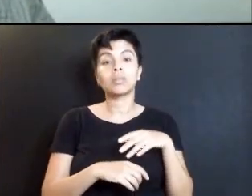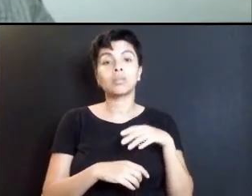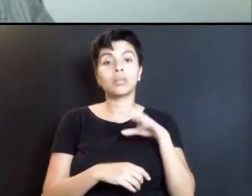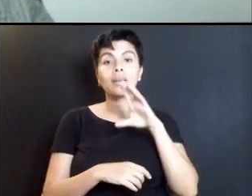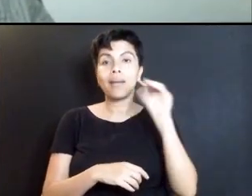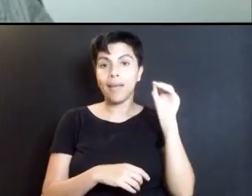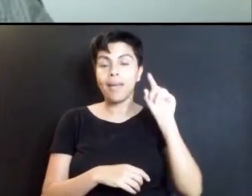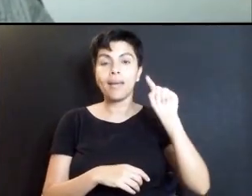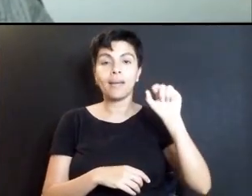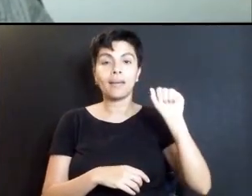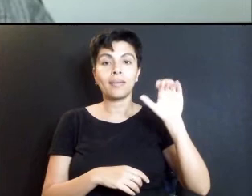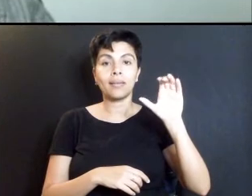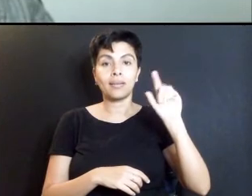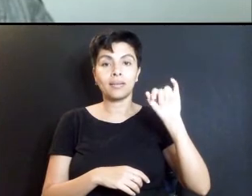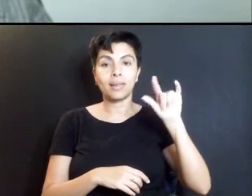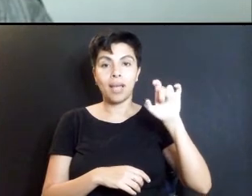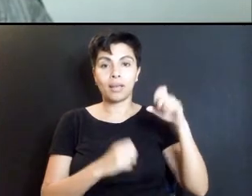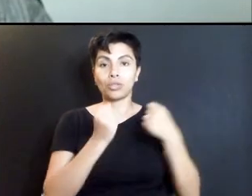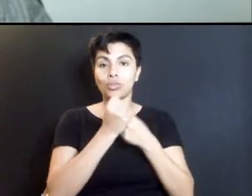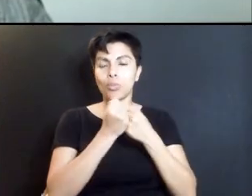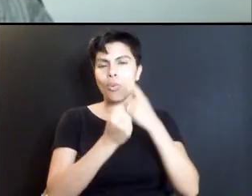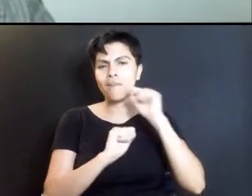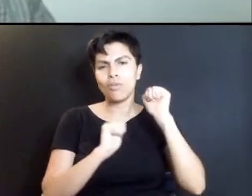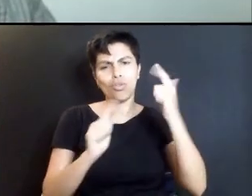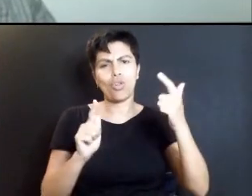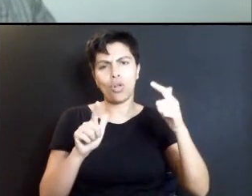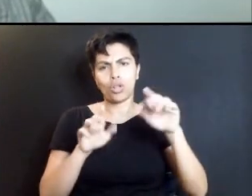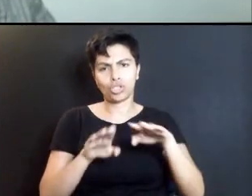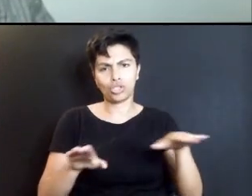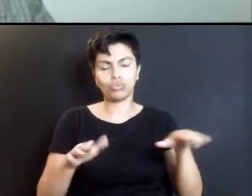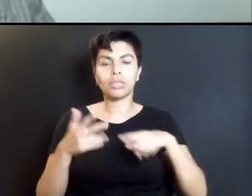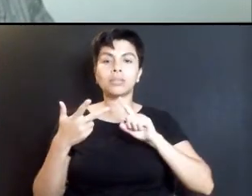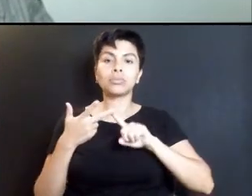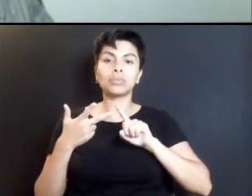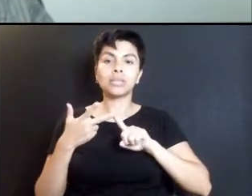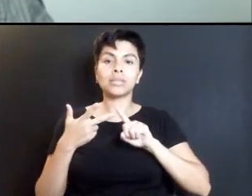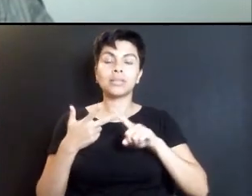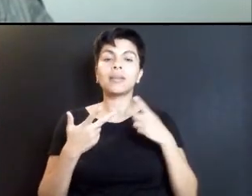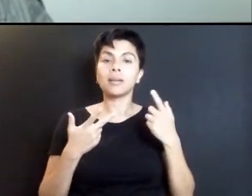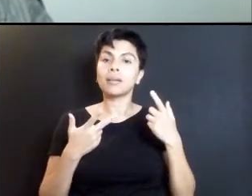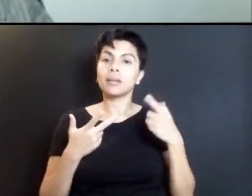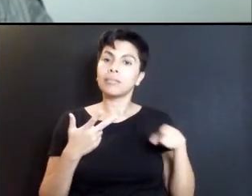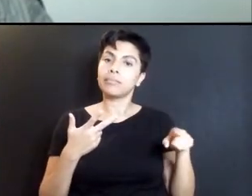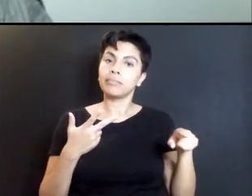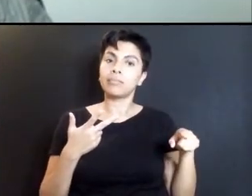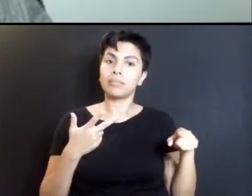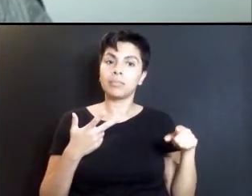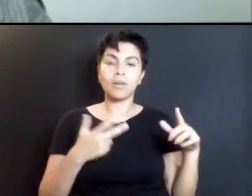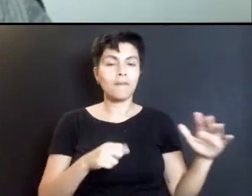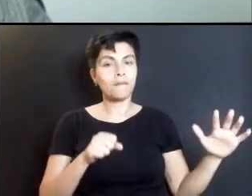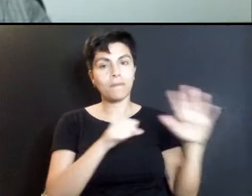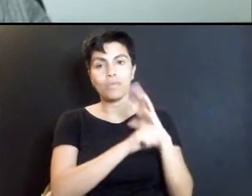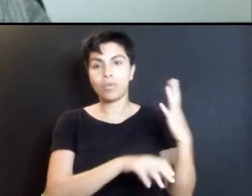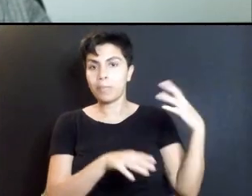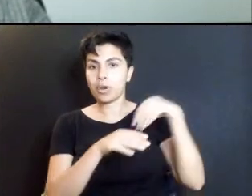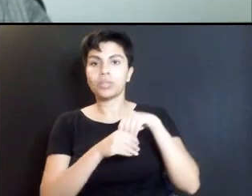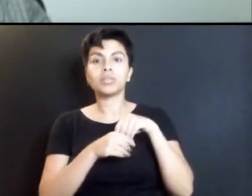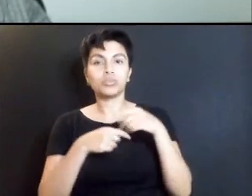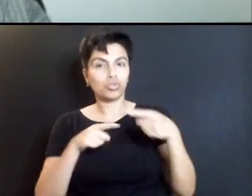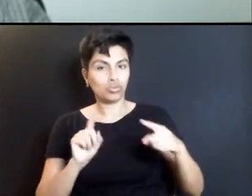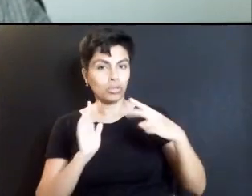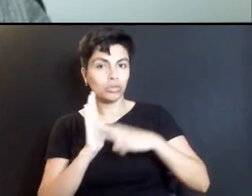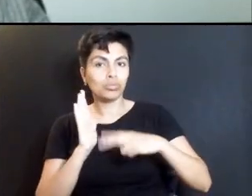and tactile supports for all children. Number 3, make your child a full participant in your